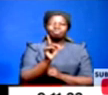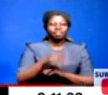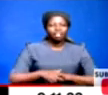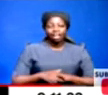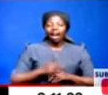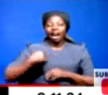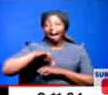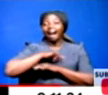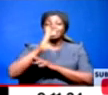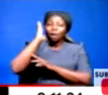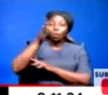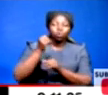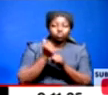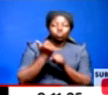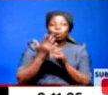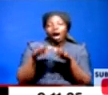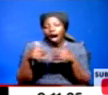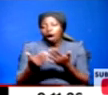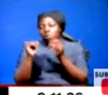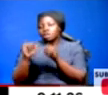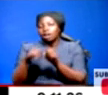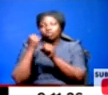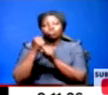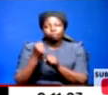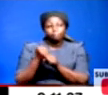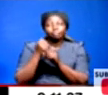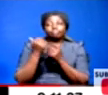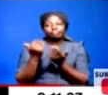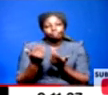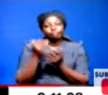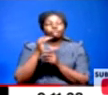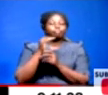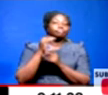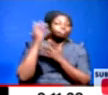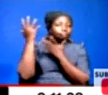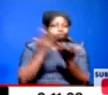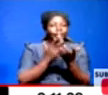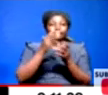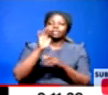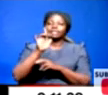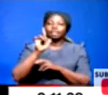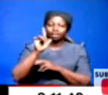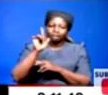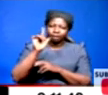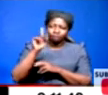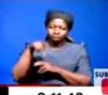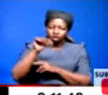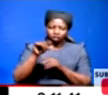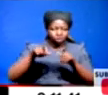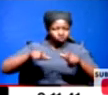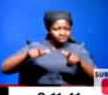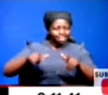Tutaweza kufanya, bila tunaweza kufanya mambo ya briquettes, mambo ya kulete LPG, na mambo ya kulete clean